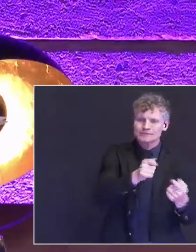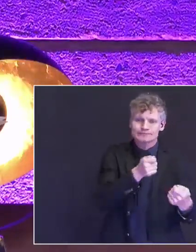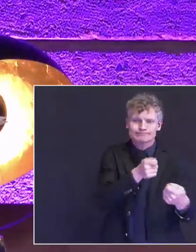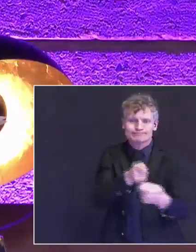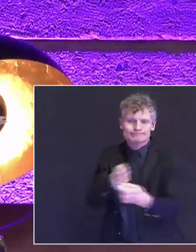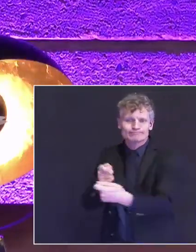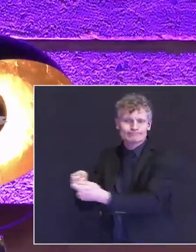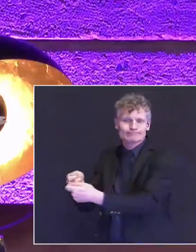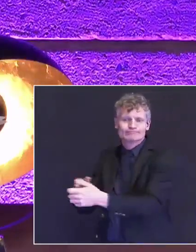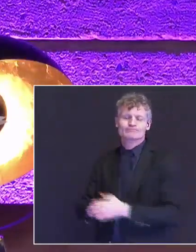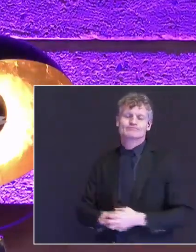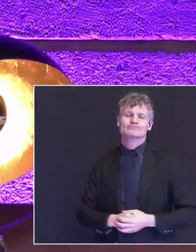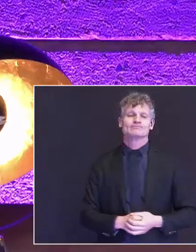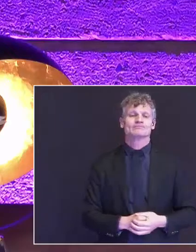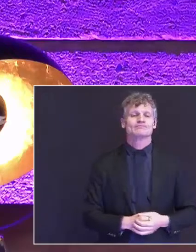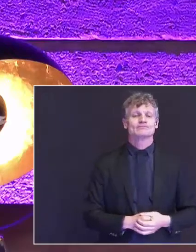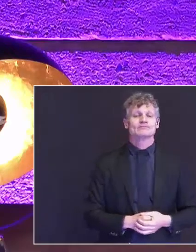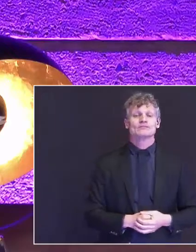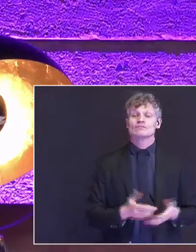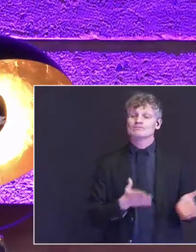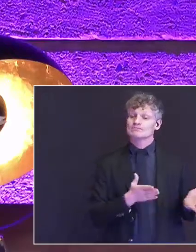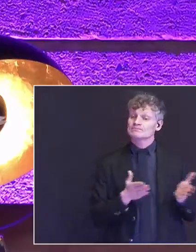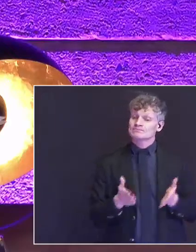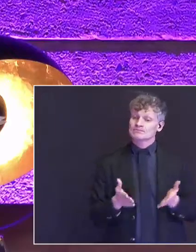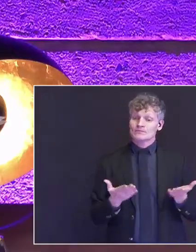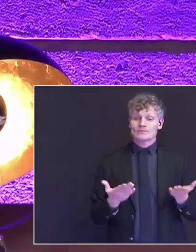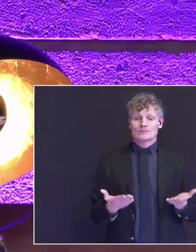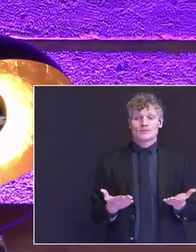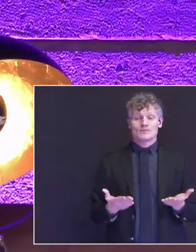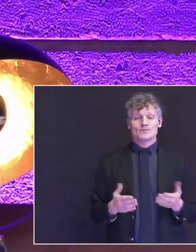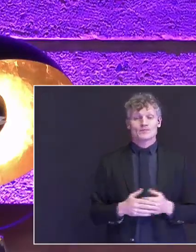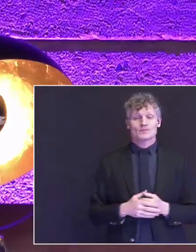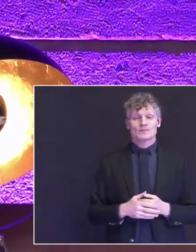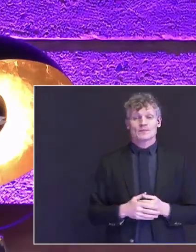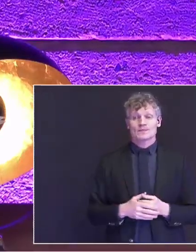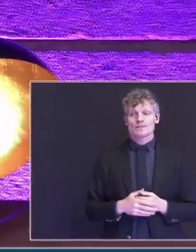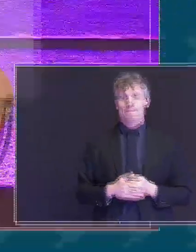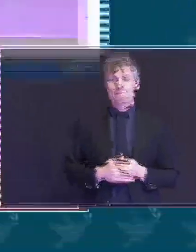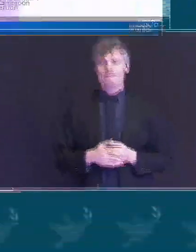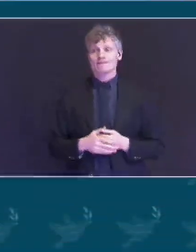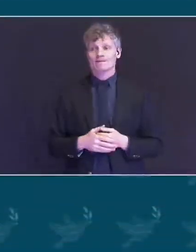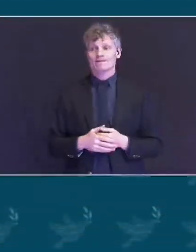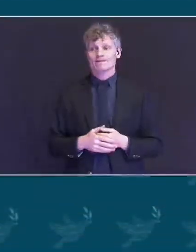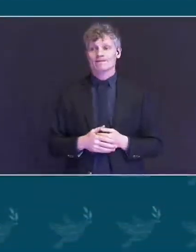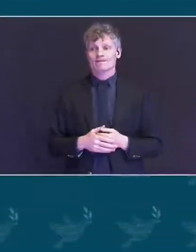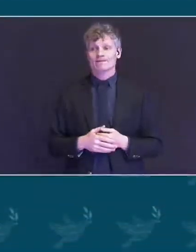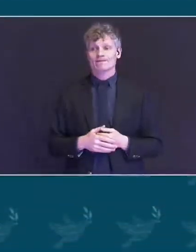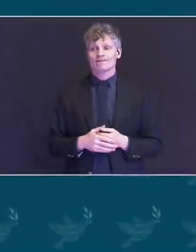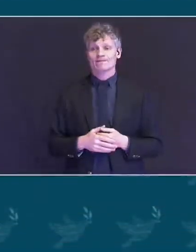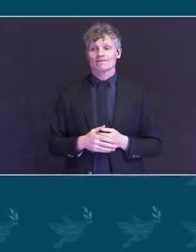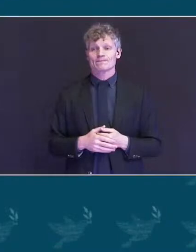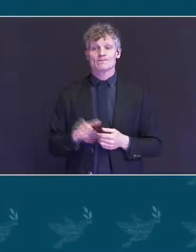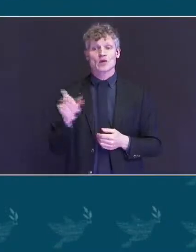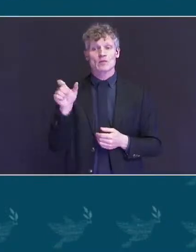resources. And now we would like to turn to Mr. Pauling Melitaja.